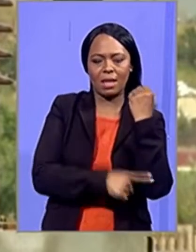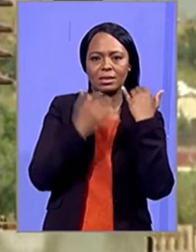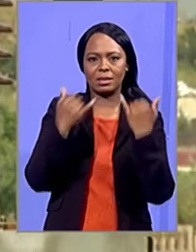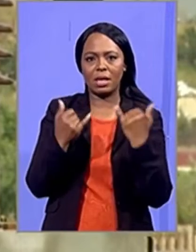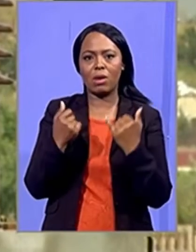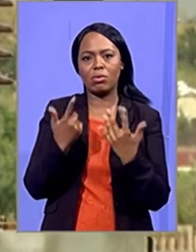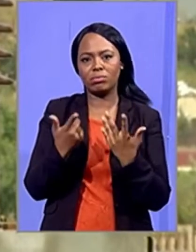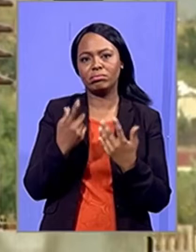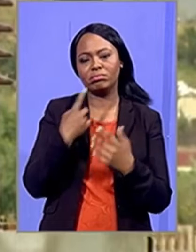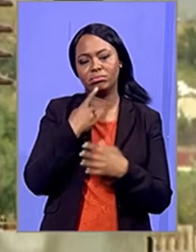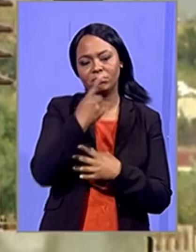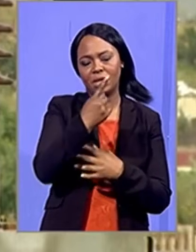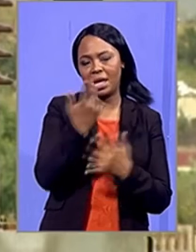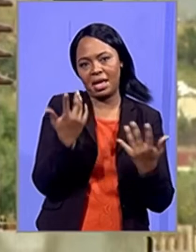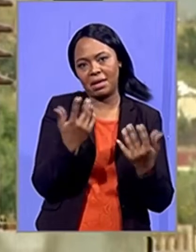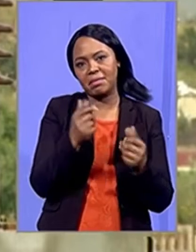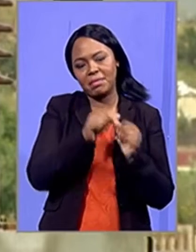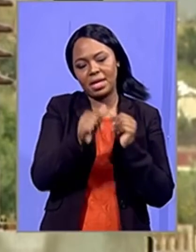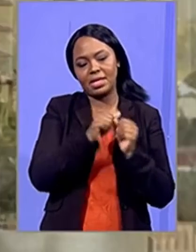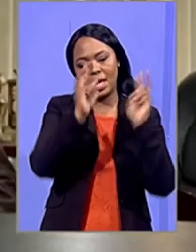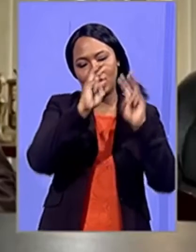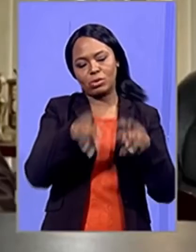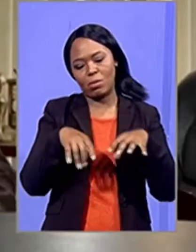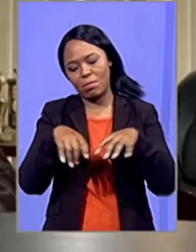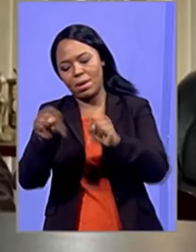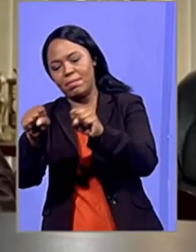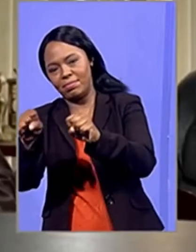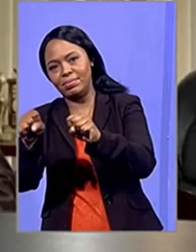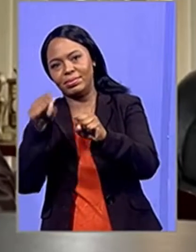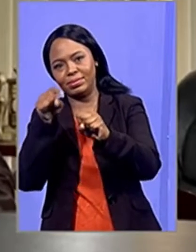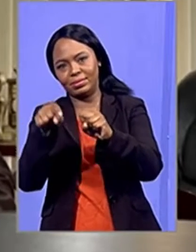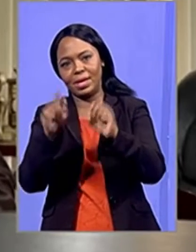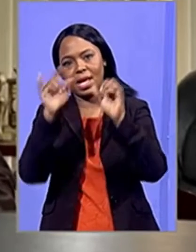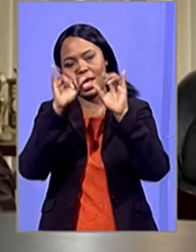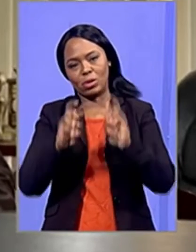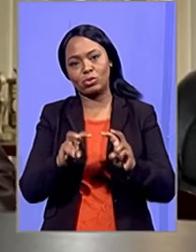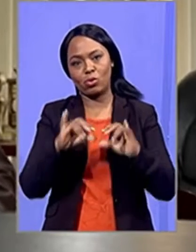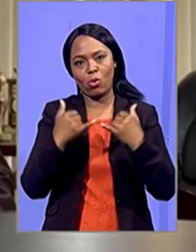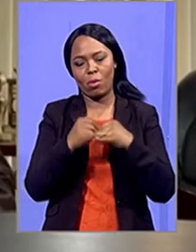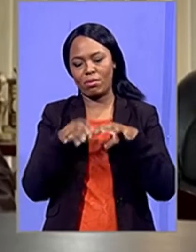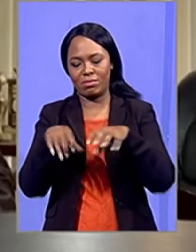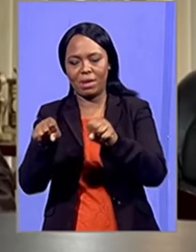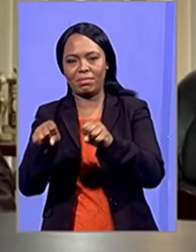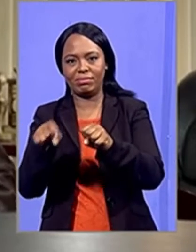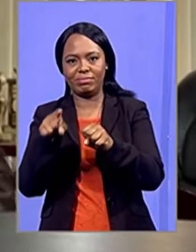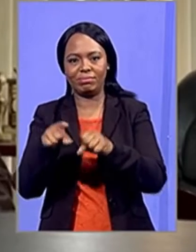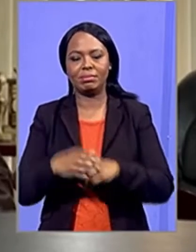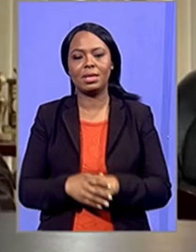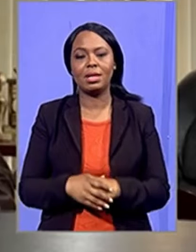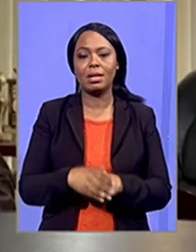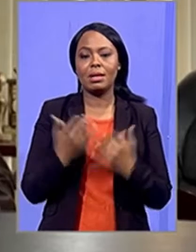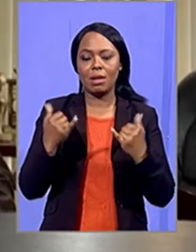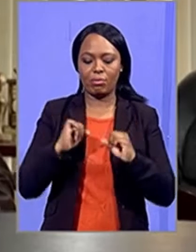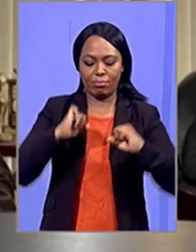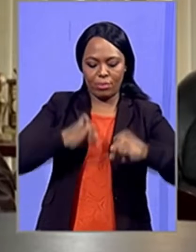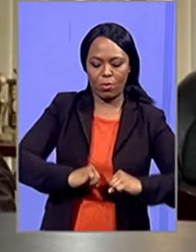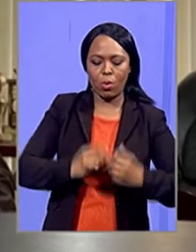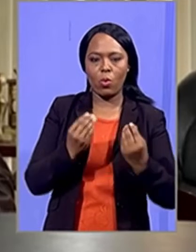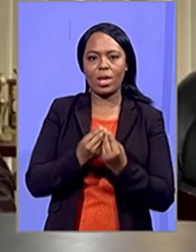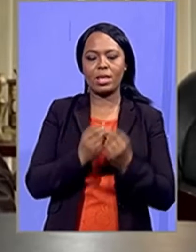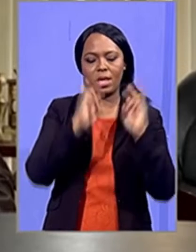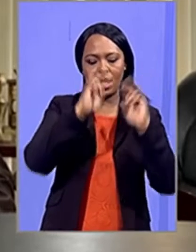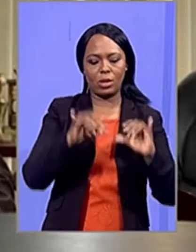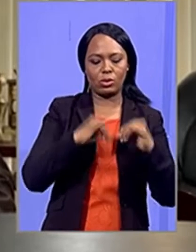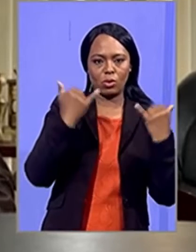Eskom marapo go fa baagi motlakase. Ka hona re dumelane re le khotla la motso ga haufinyane re tlo tekenela dumelano le Eskom hore ba